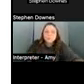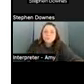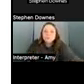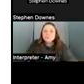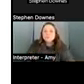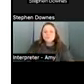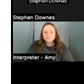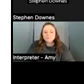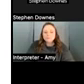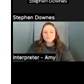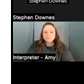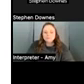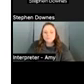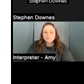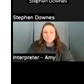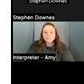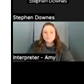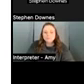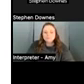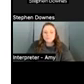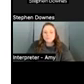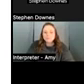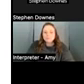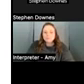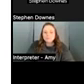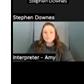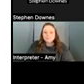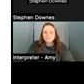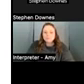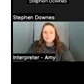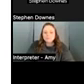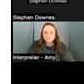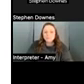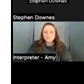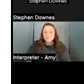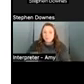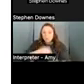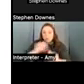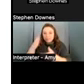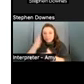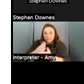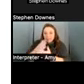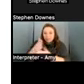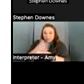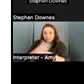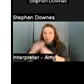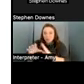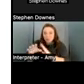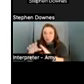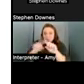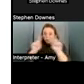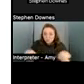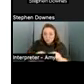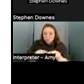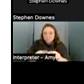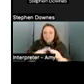um anyways uh we could potentially stop sharing screen and just have you doable and then when you start